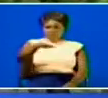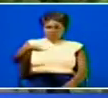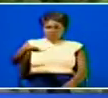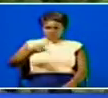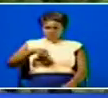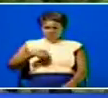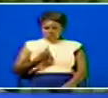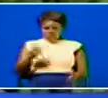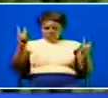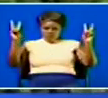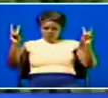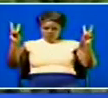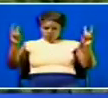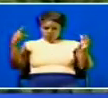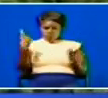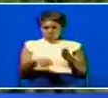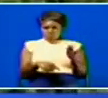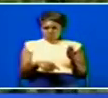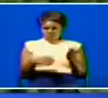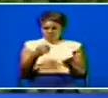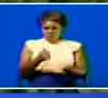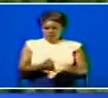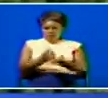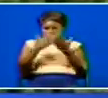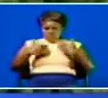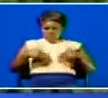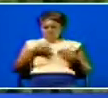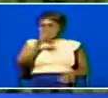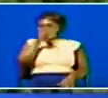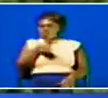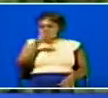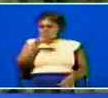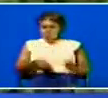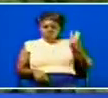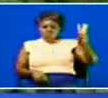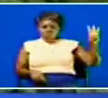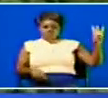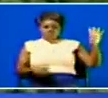For me, the issue has always been to help the people of Kitui West develop.